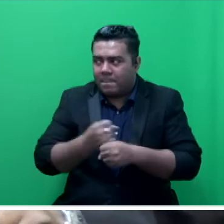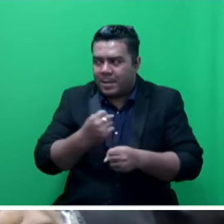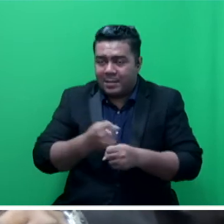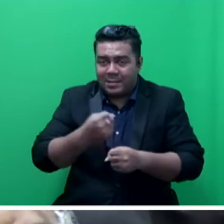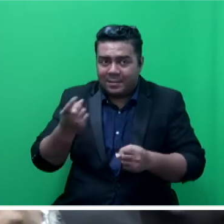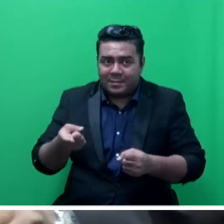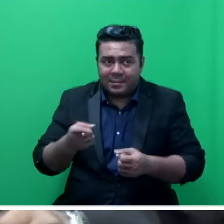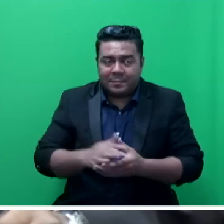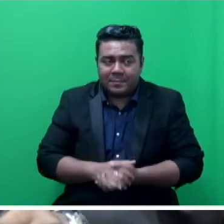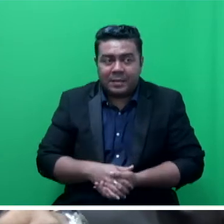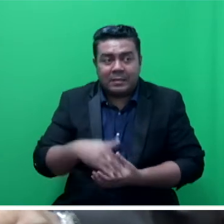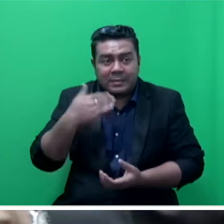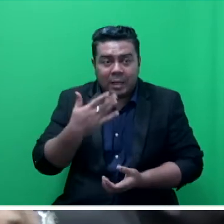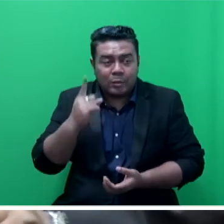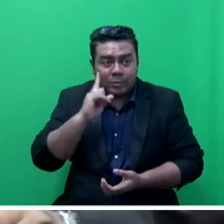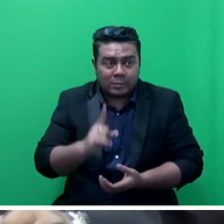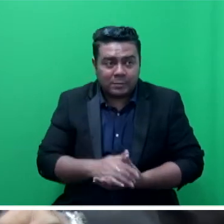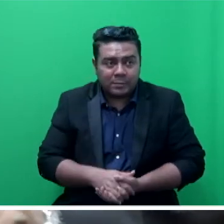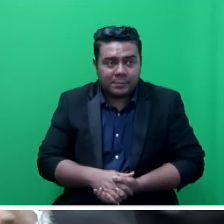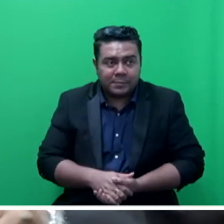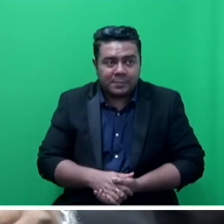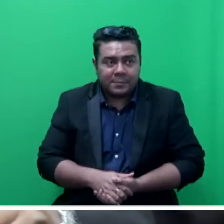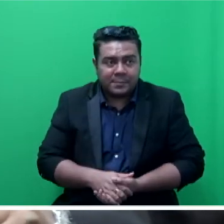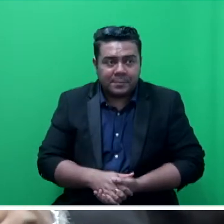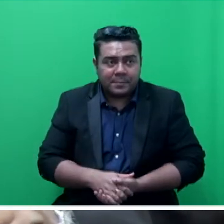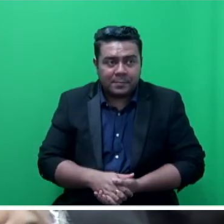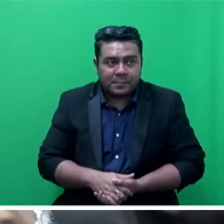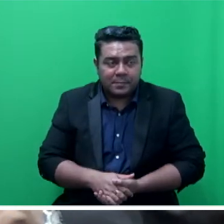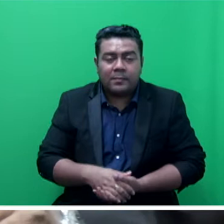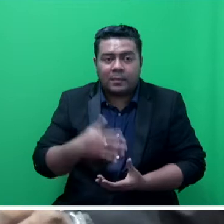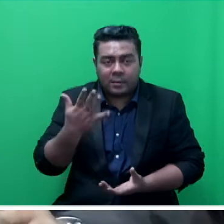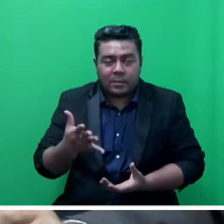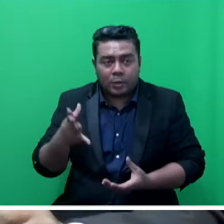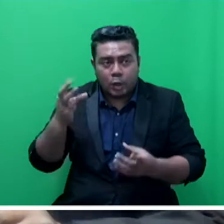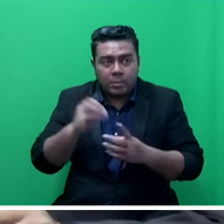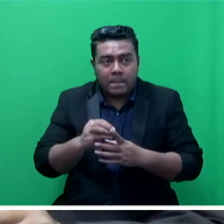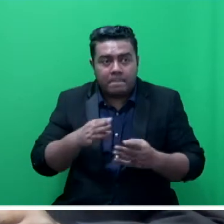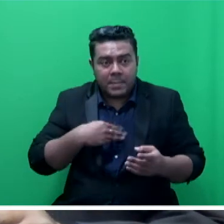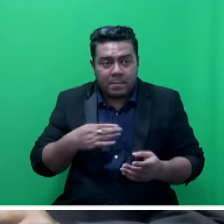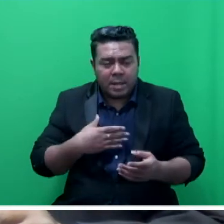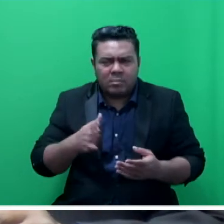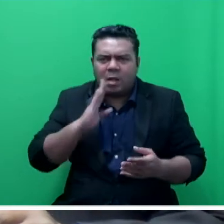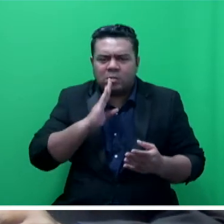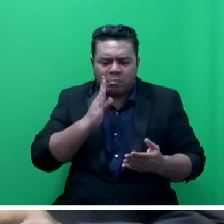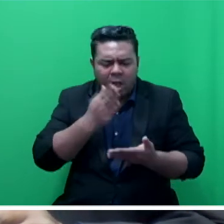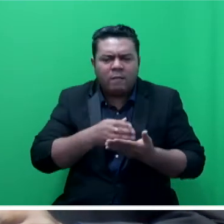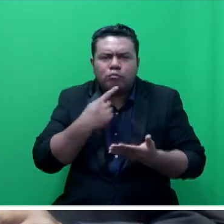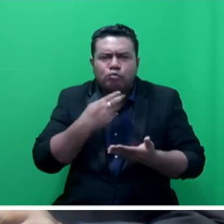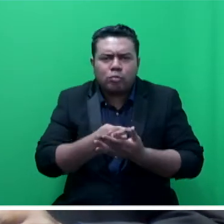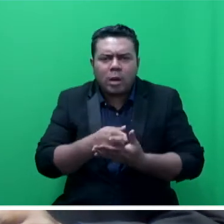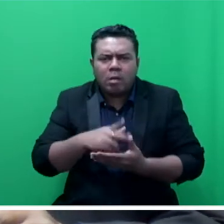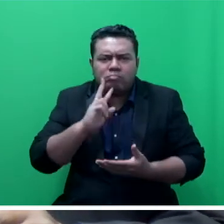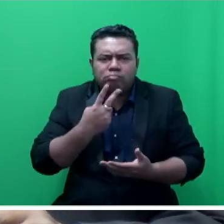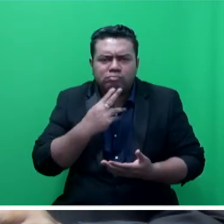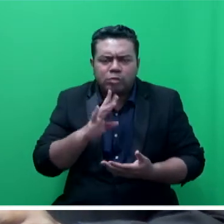Speaker, sir. It is rather sad to note how the opposition members told half-truth through the